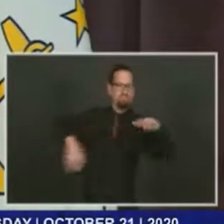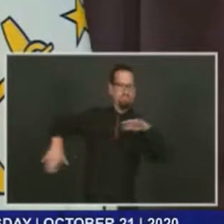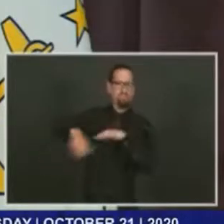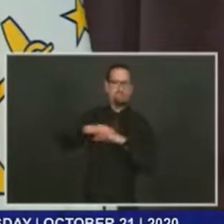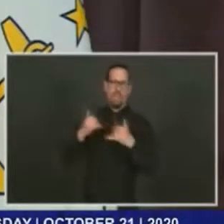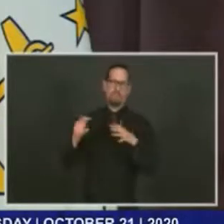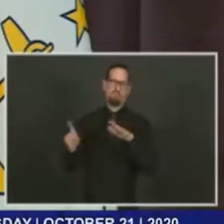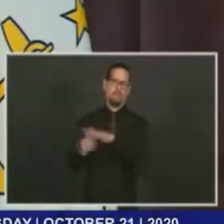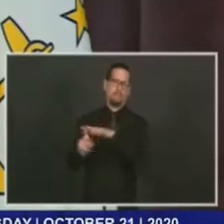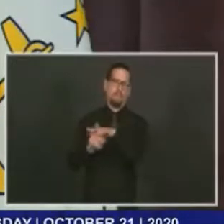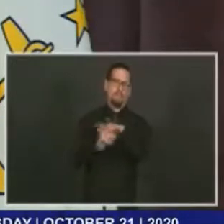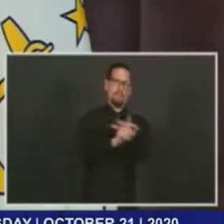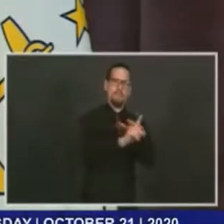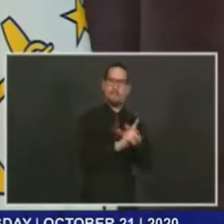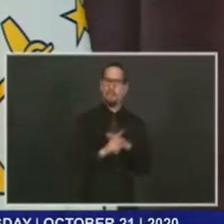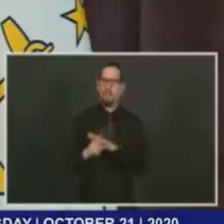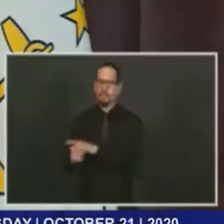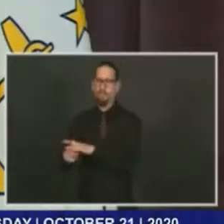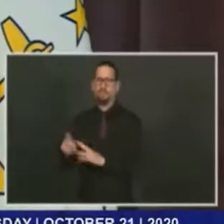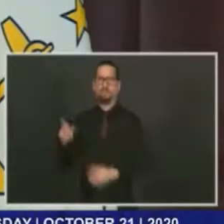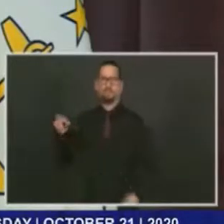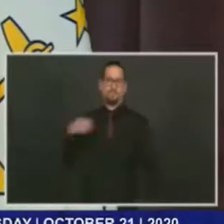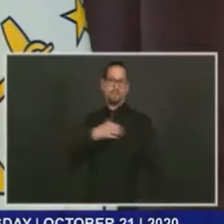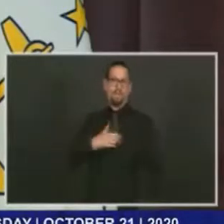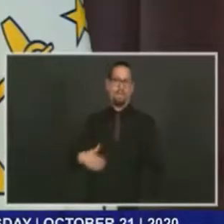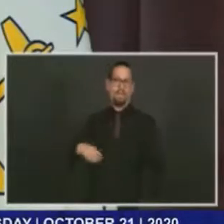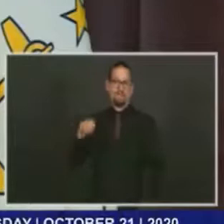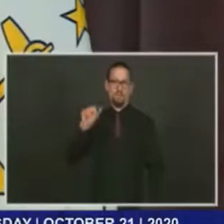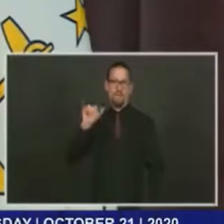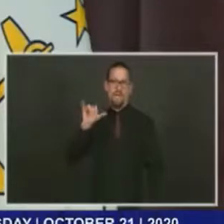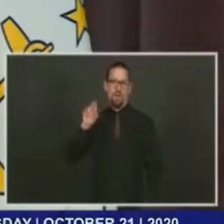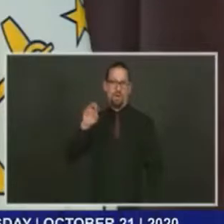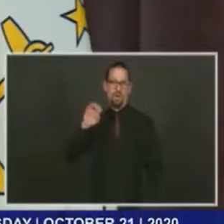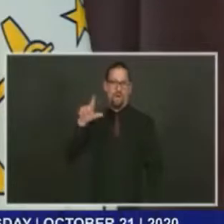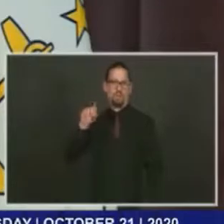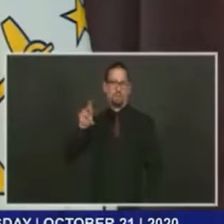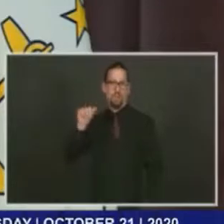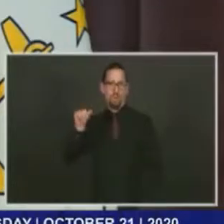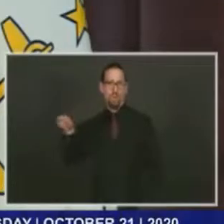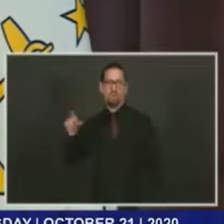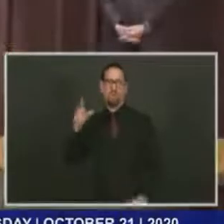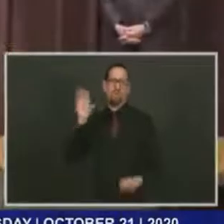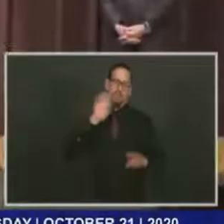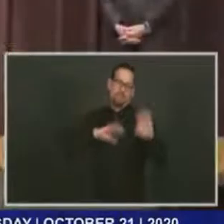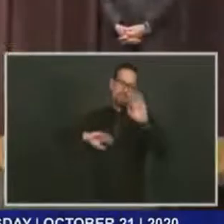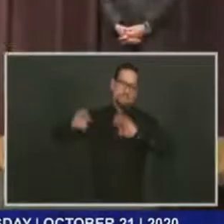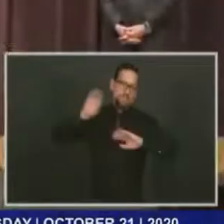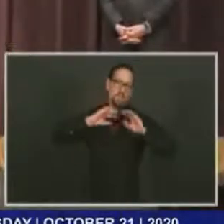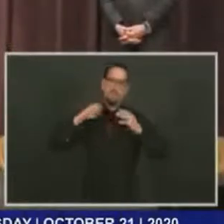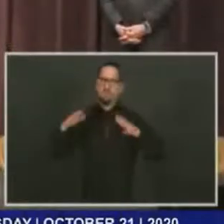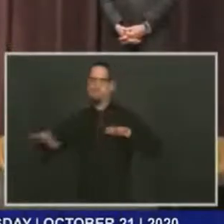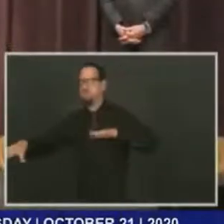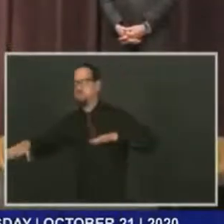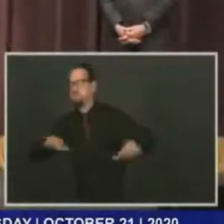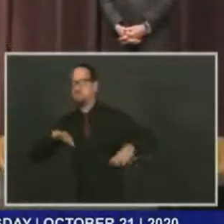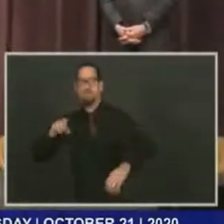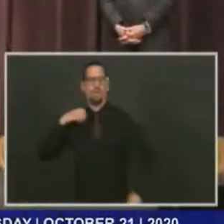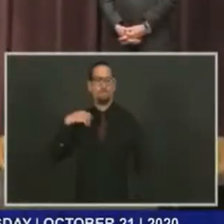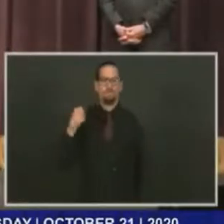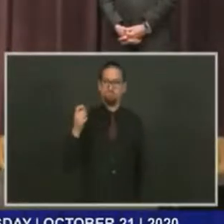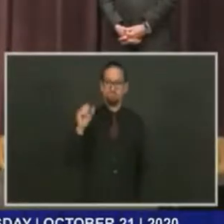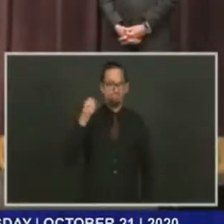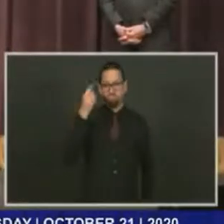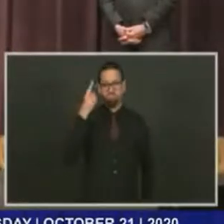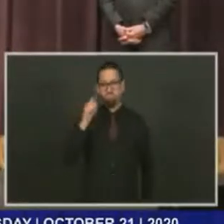know the mayor is working hard on it, and I agree with you that action is required. Now, back in June,